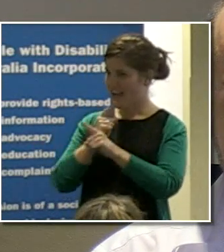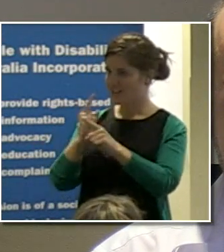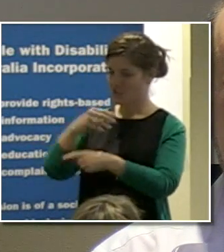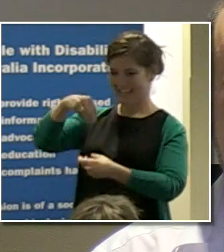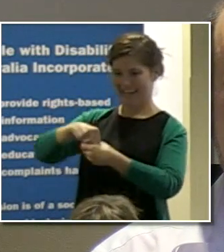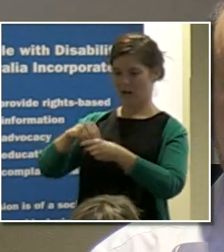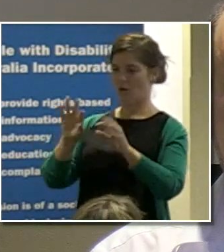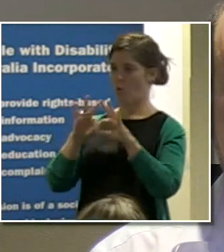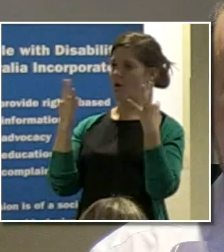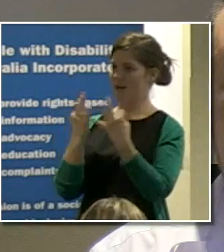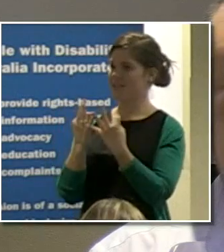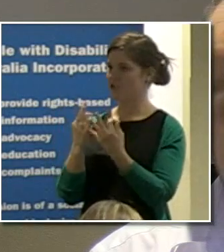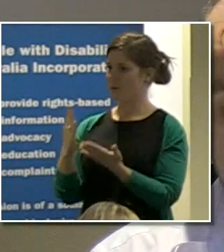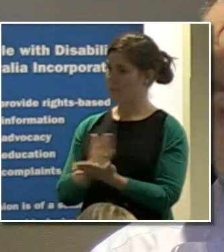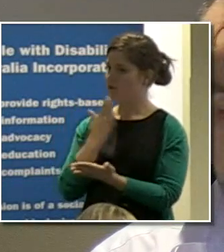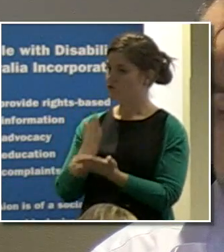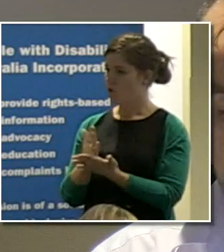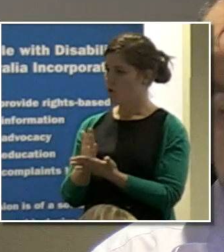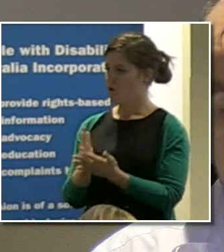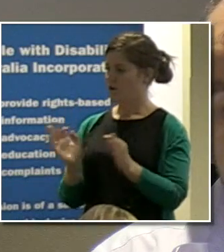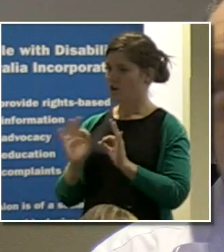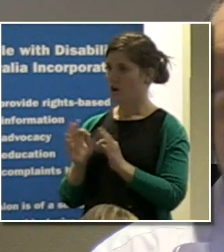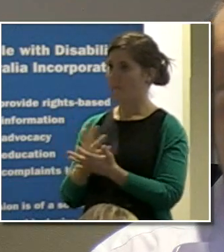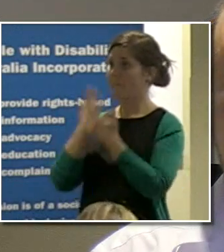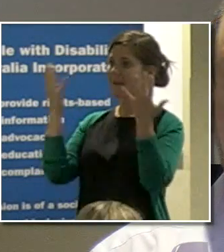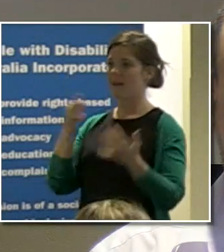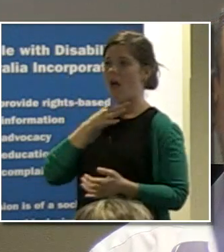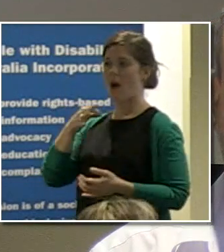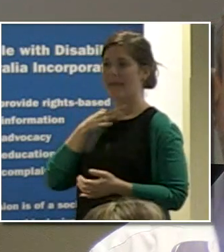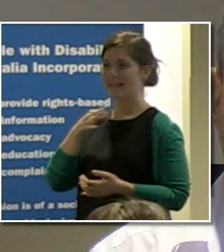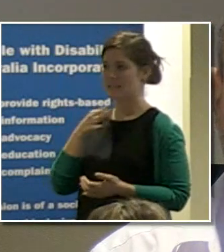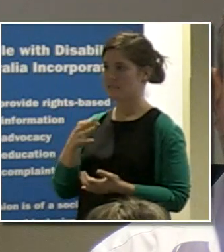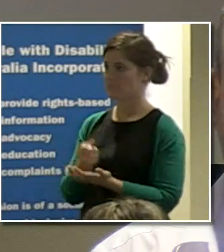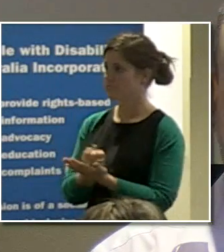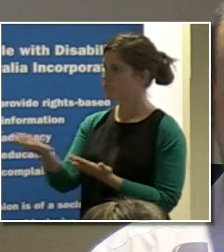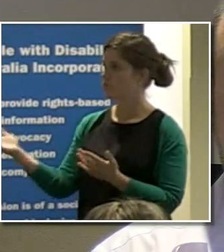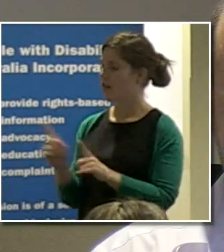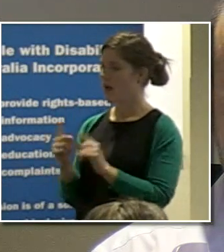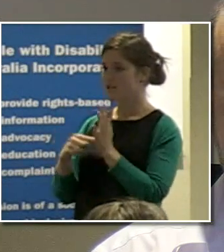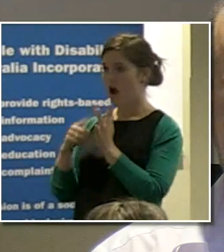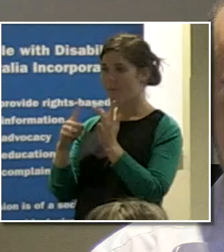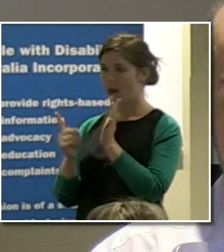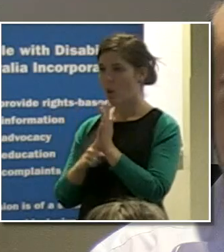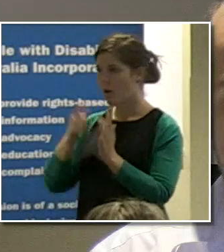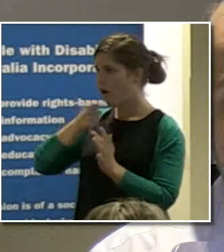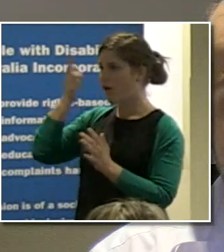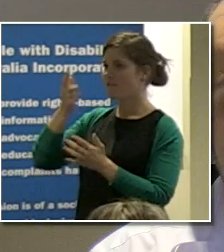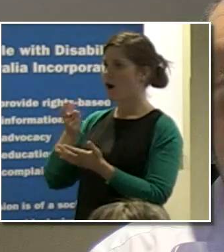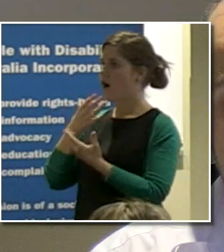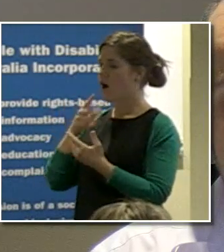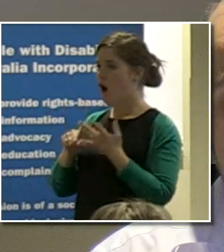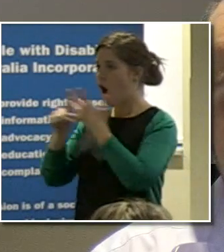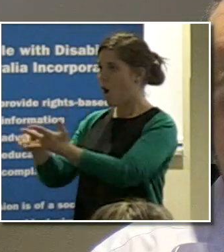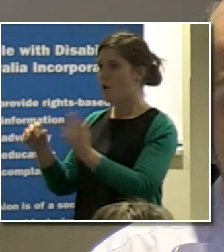the organization to make sure that we're not carrying a big liability of time off in lieu and monies owed to